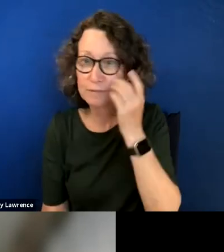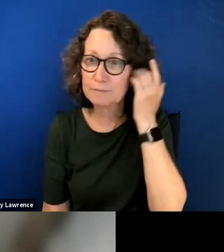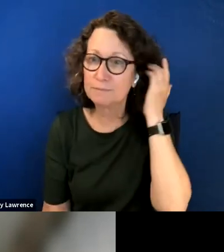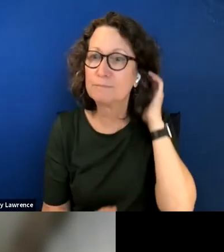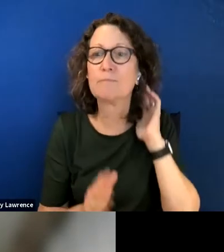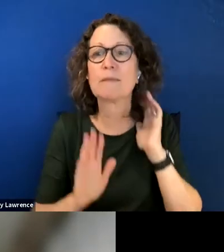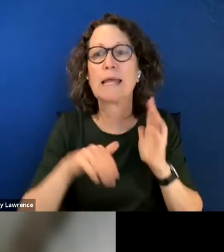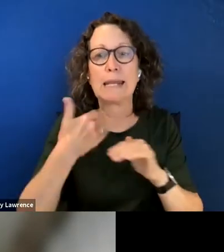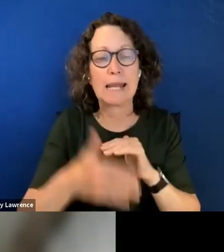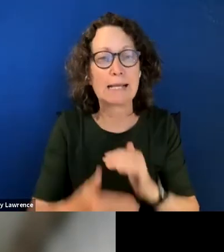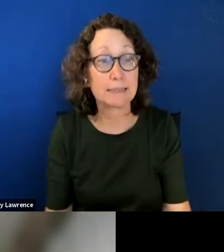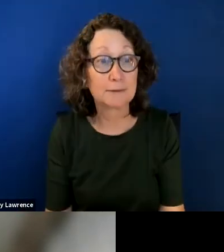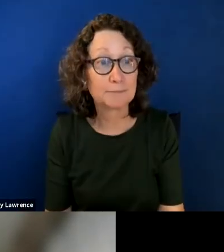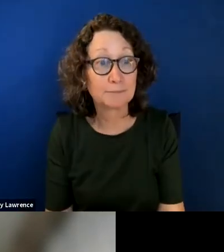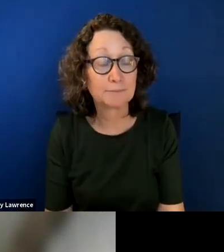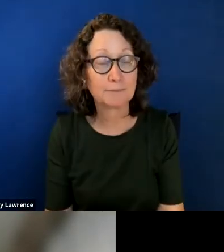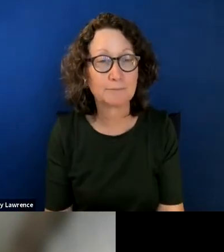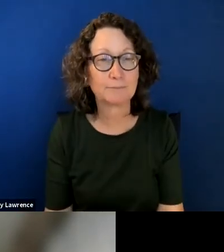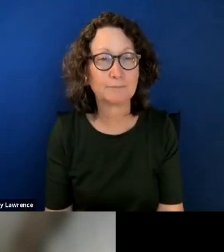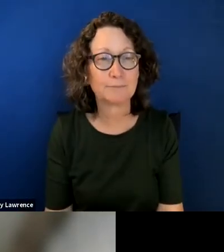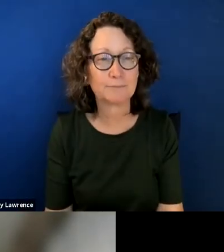Next slide.